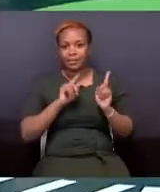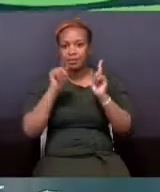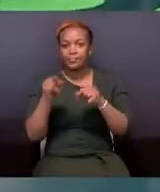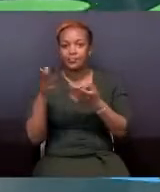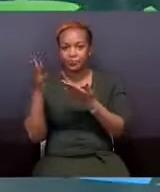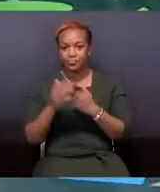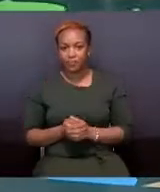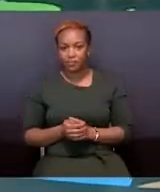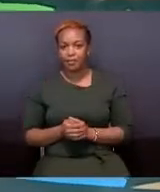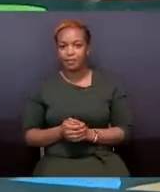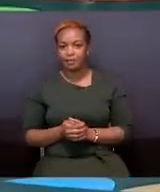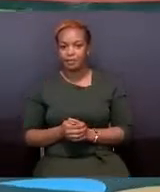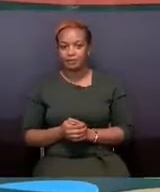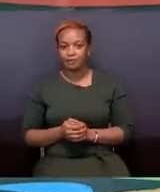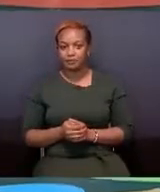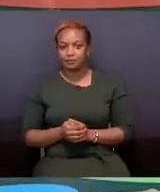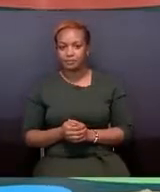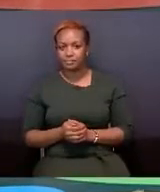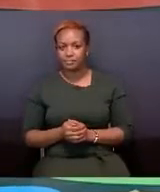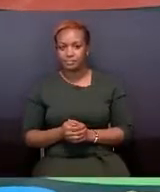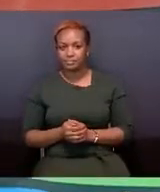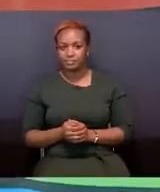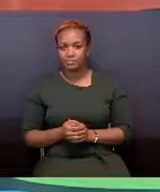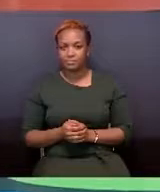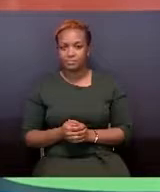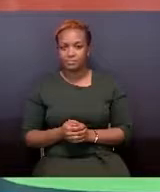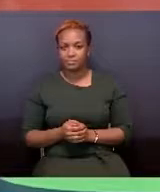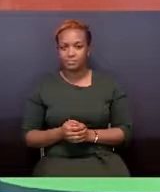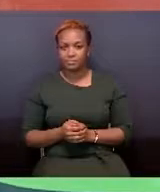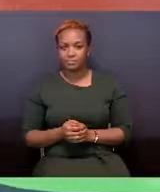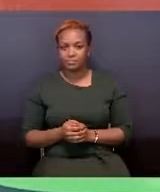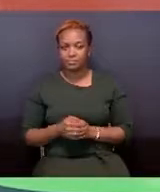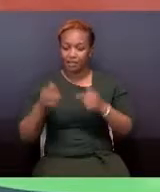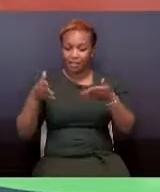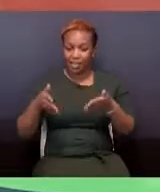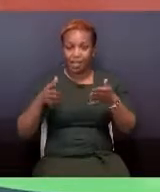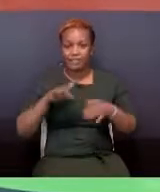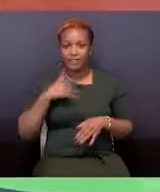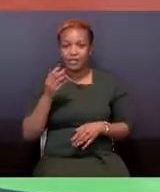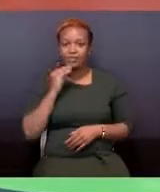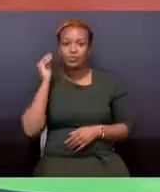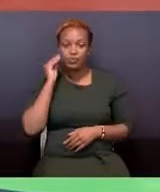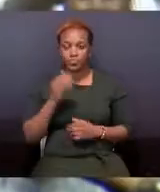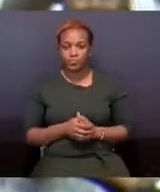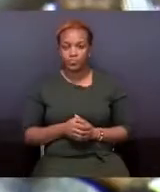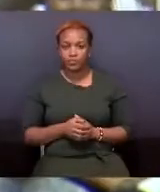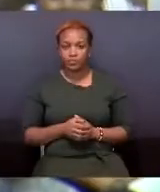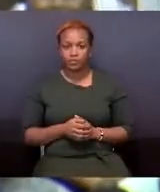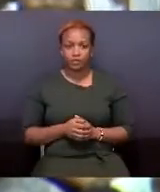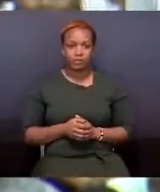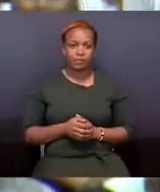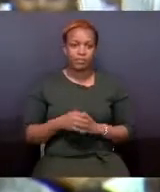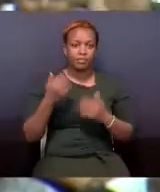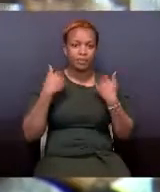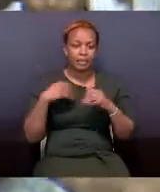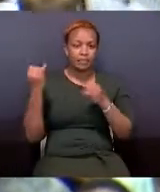come center stage. No problem. So I'm at the center stage now. That's where I feel at home. I'm not alone. Let me introduce the